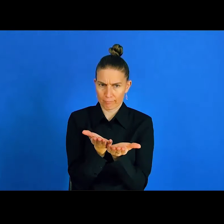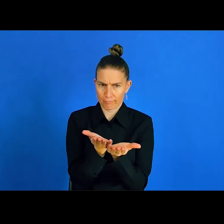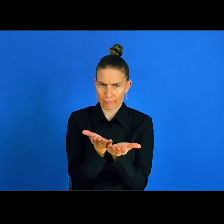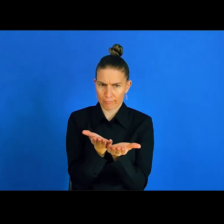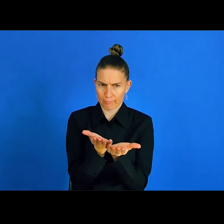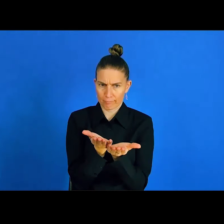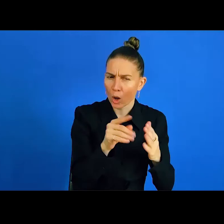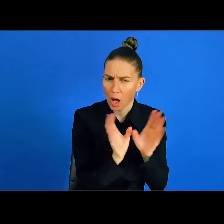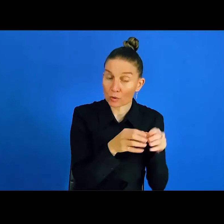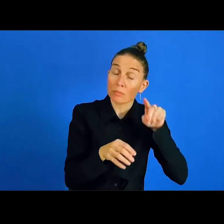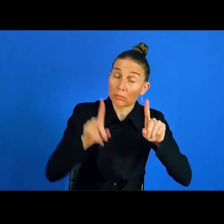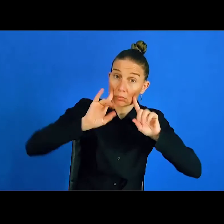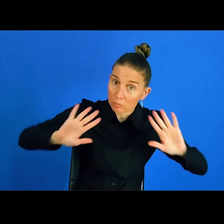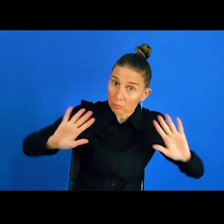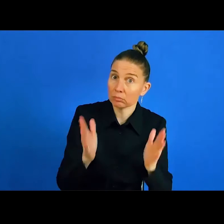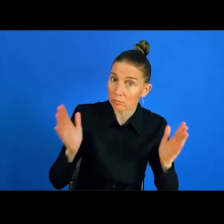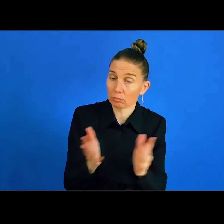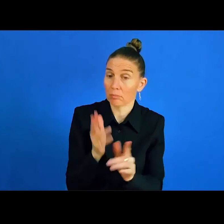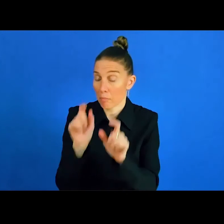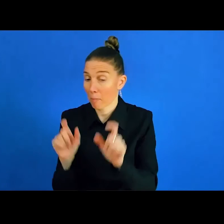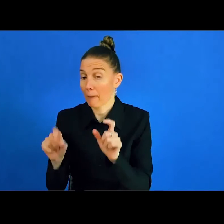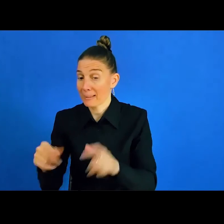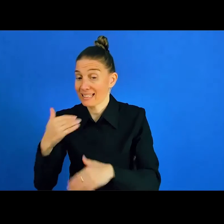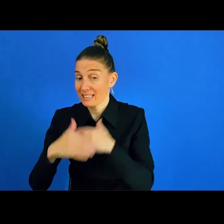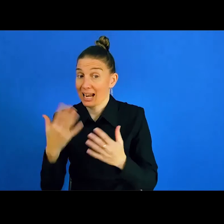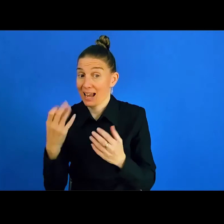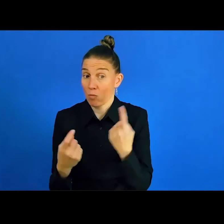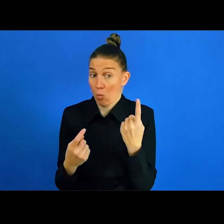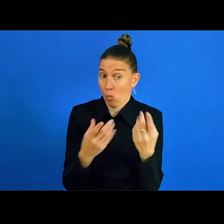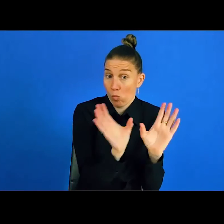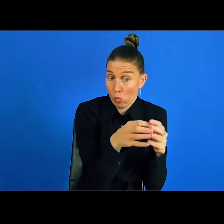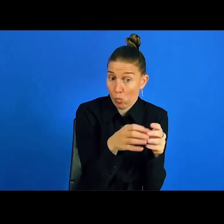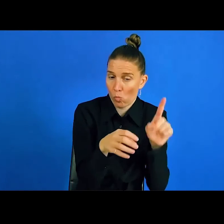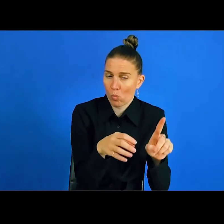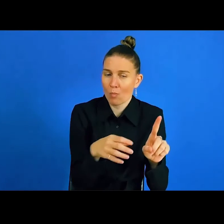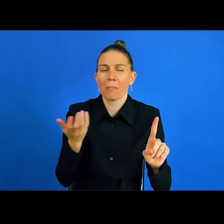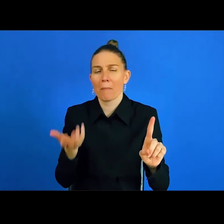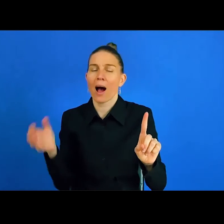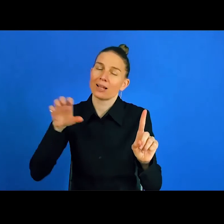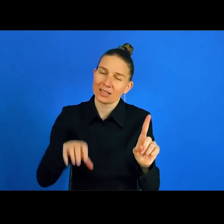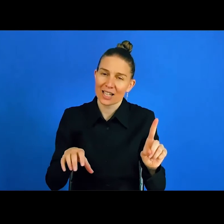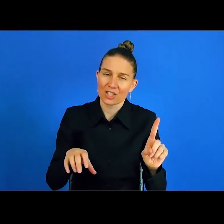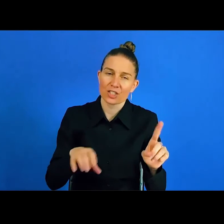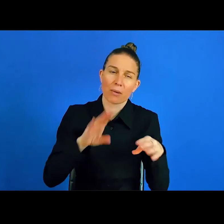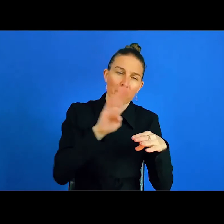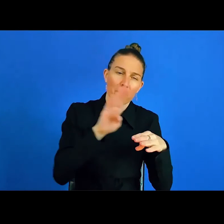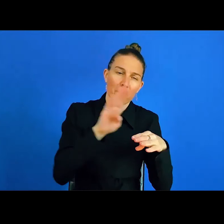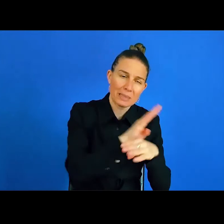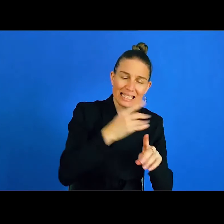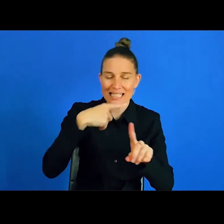cause of promoting the employment of the people with disabilities. That's called the Bangladesh Business and Disability